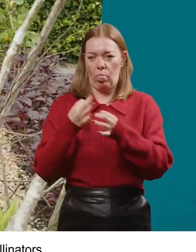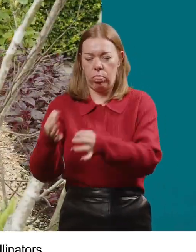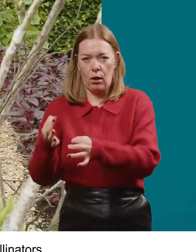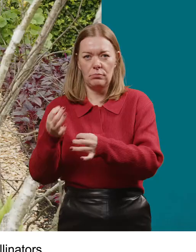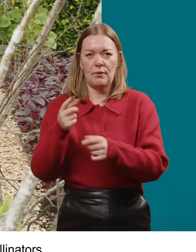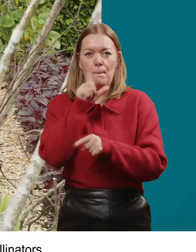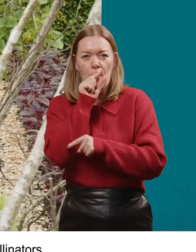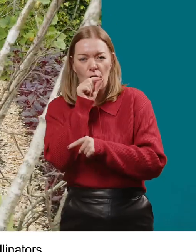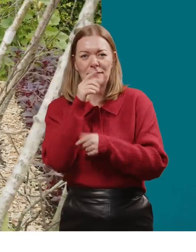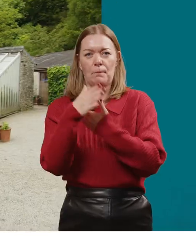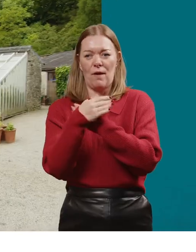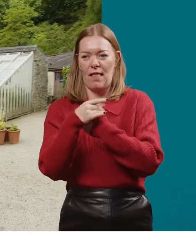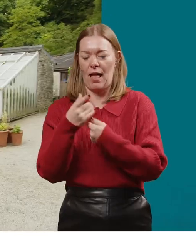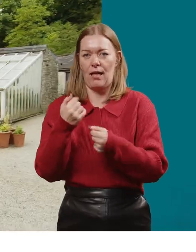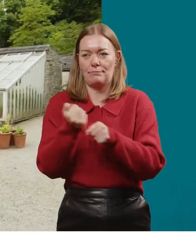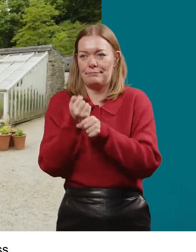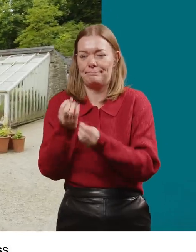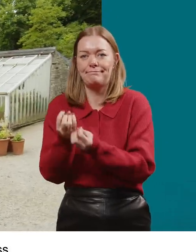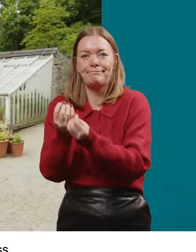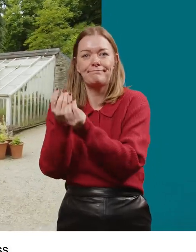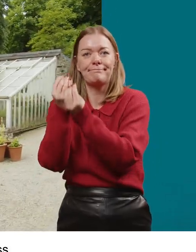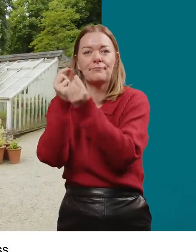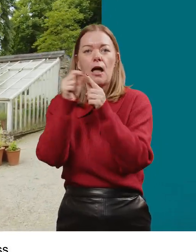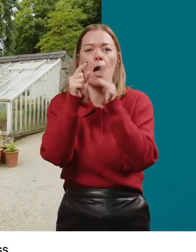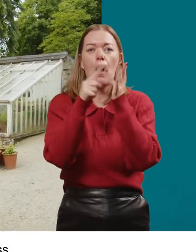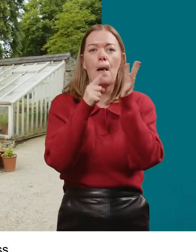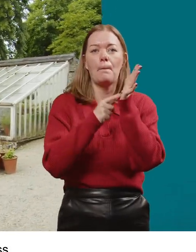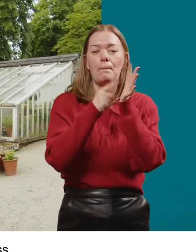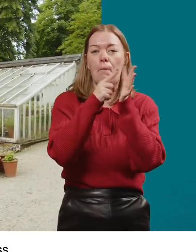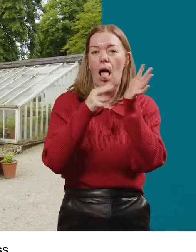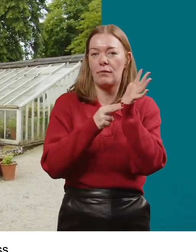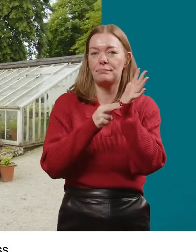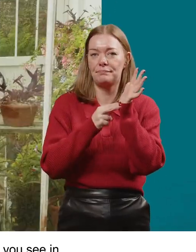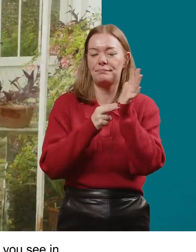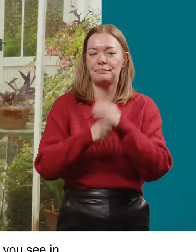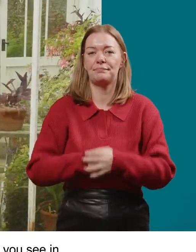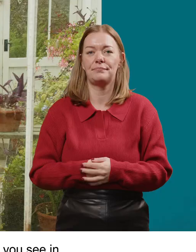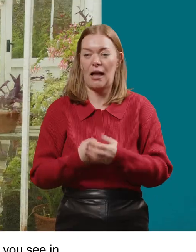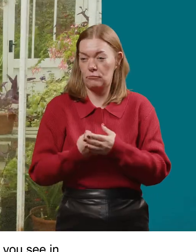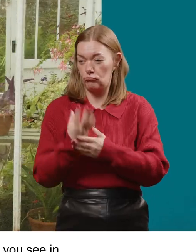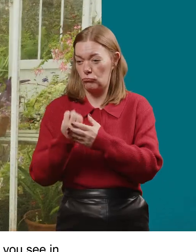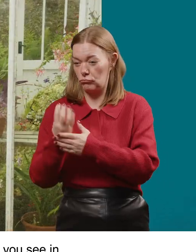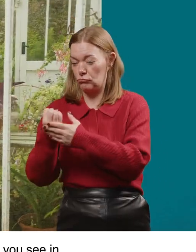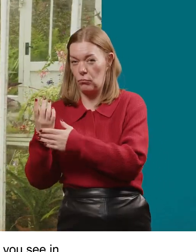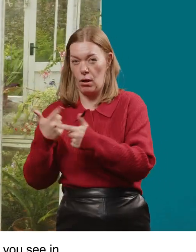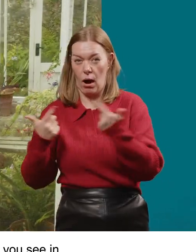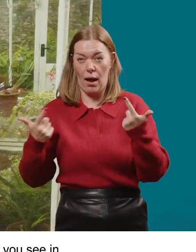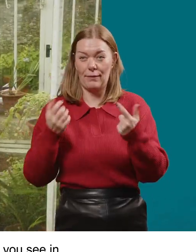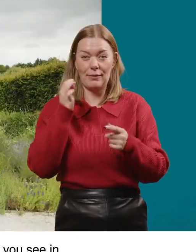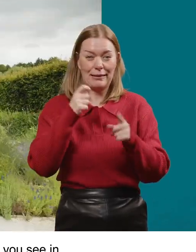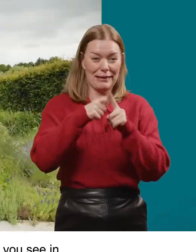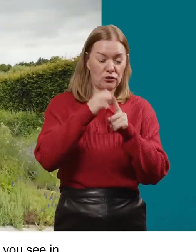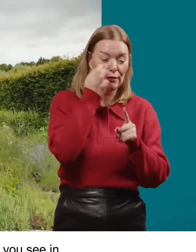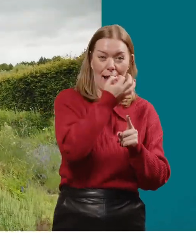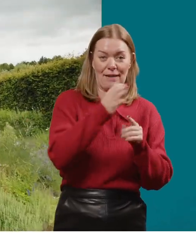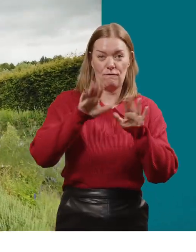attract birds which eat the aphids. There is ramp access to one of the greenhouses where we grow much of what you see in the kitchen garden